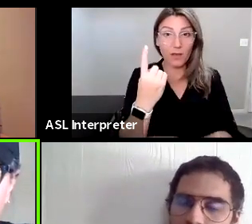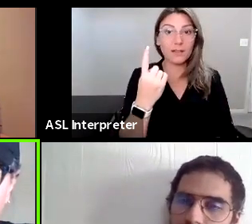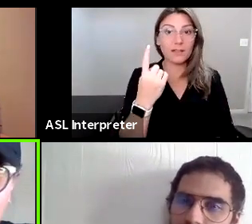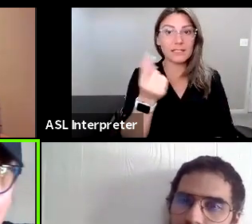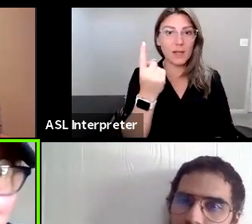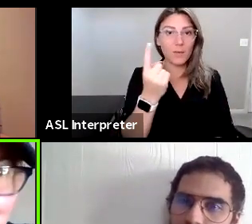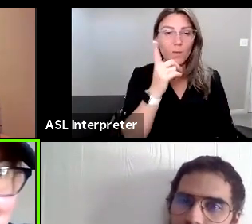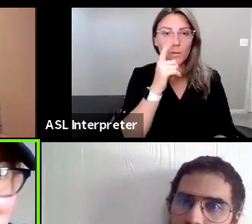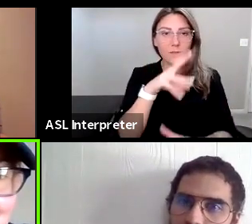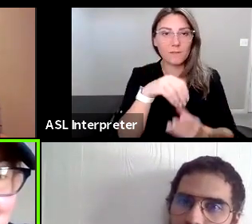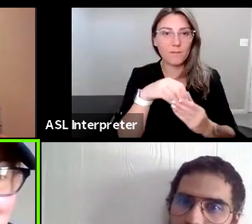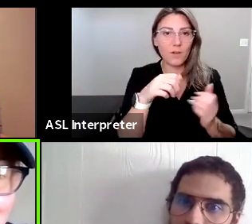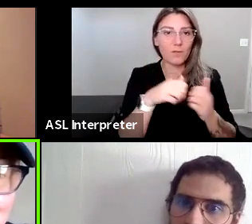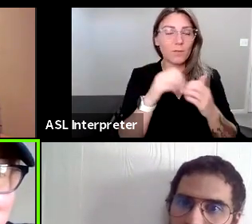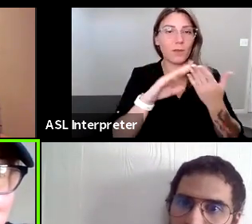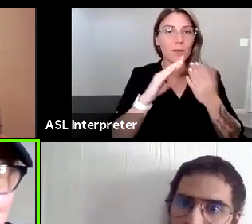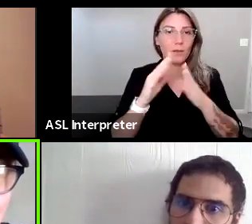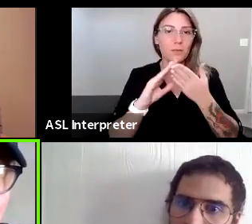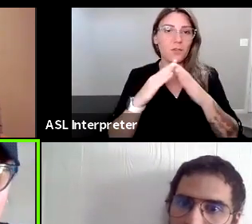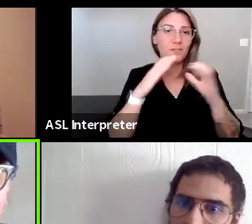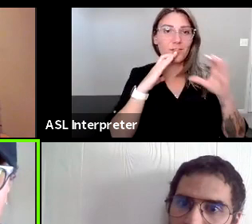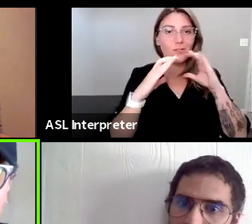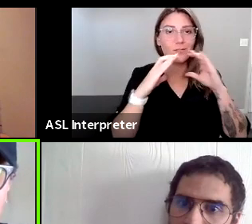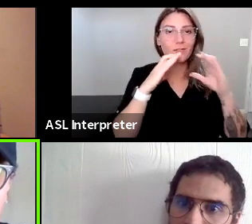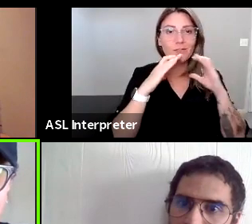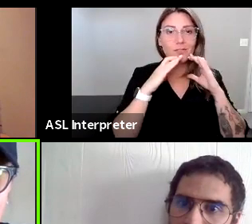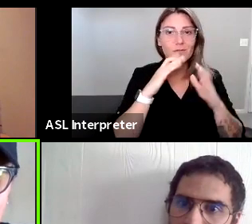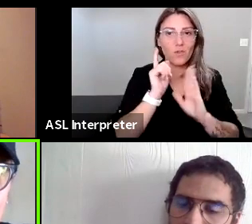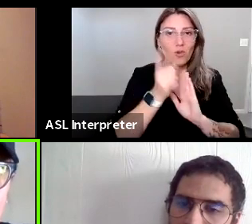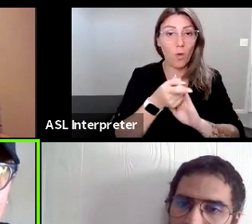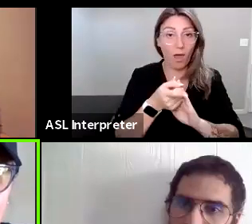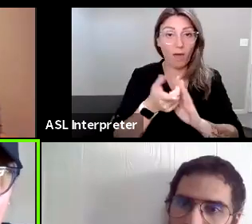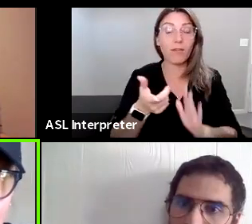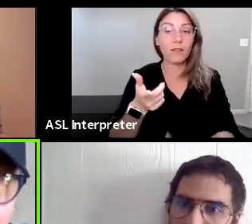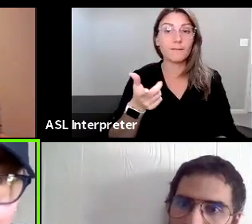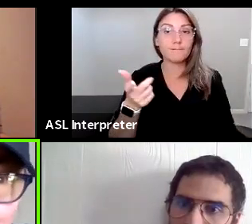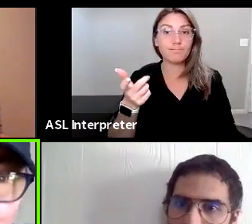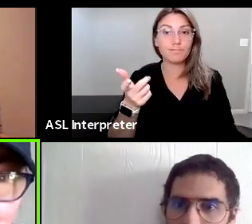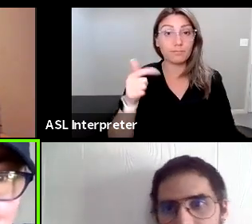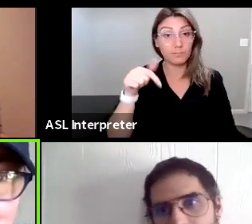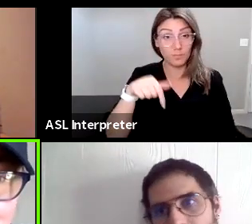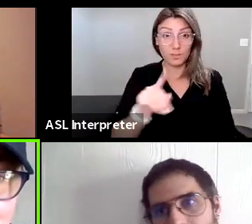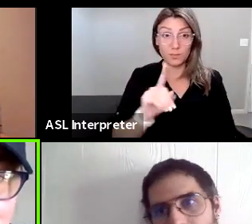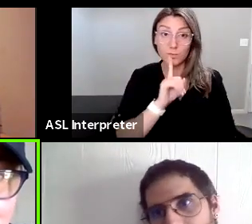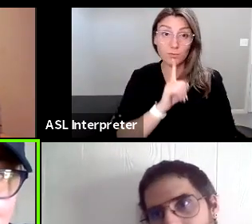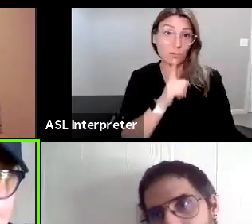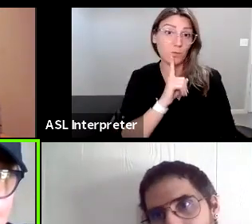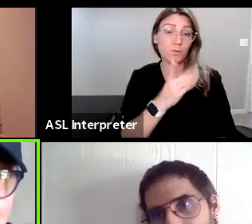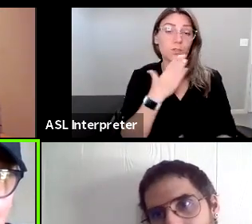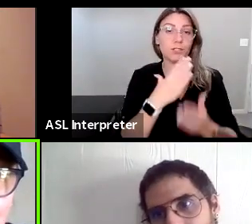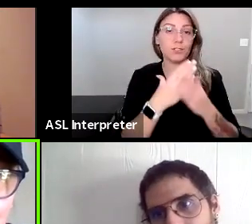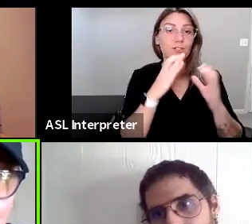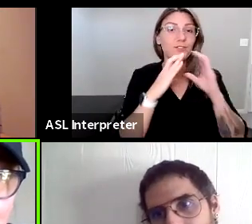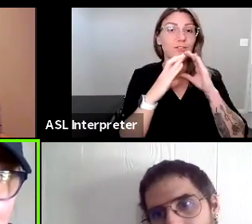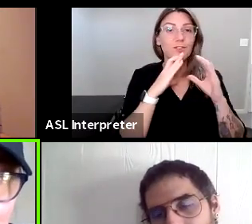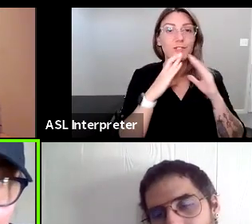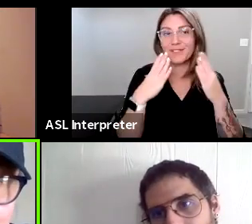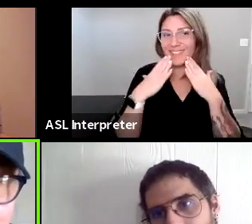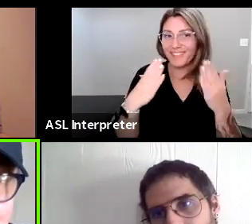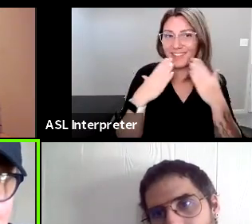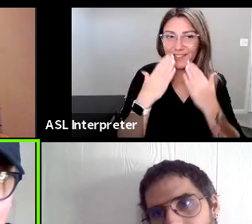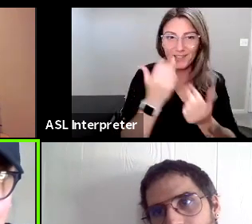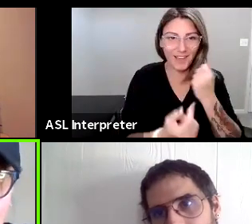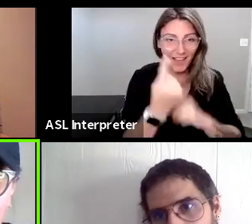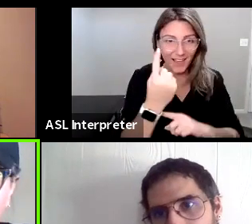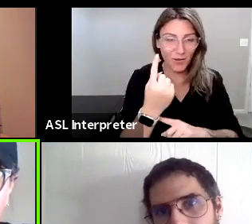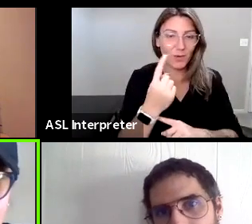who's been involved in community conversations for a while, this was really a really good conversation. So thank you to